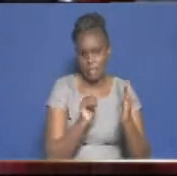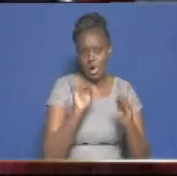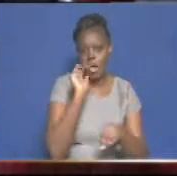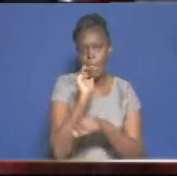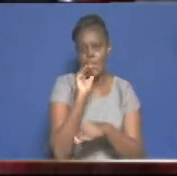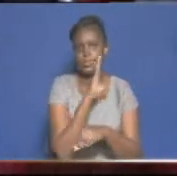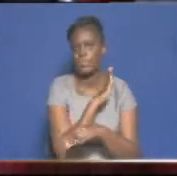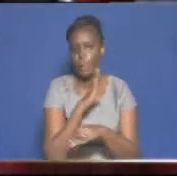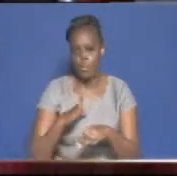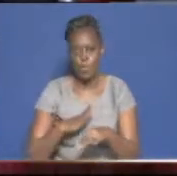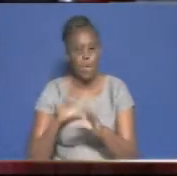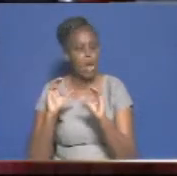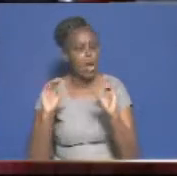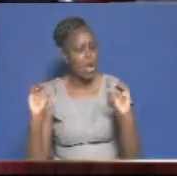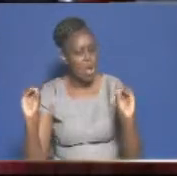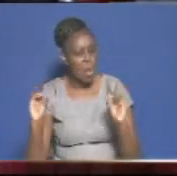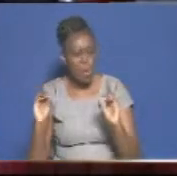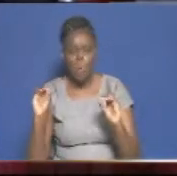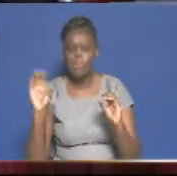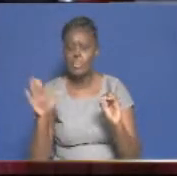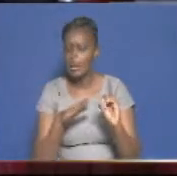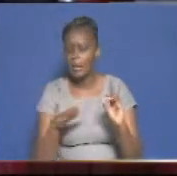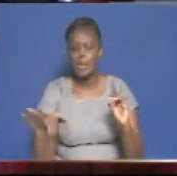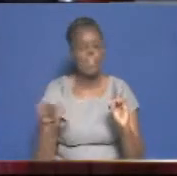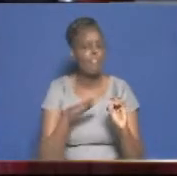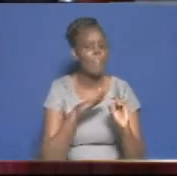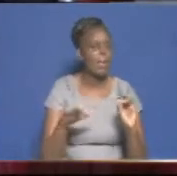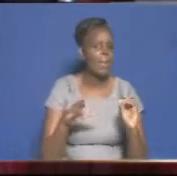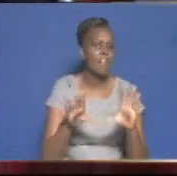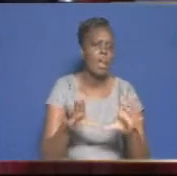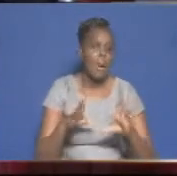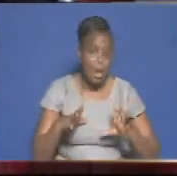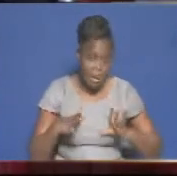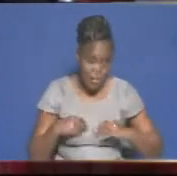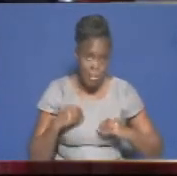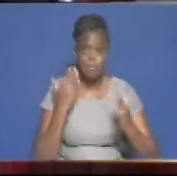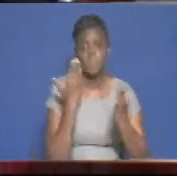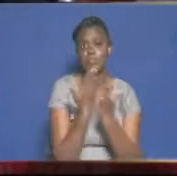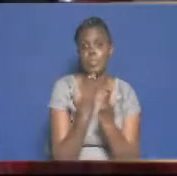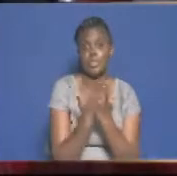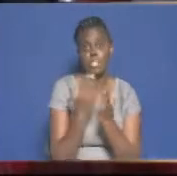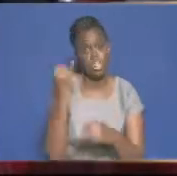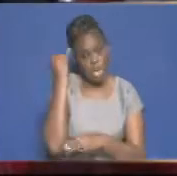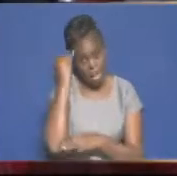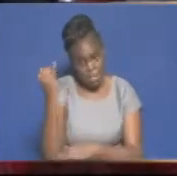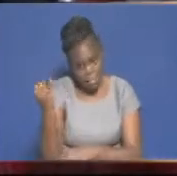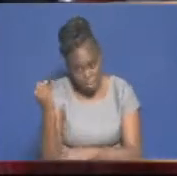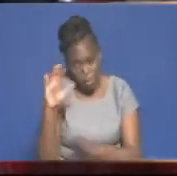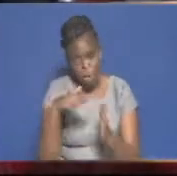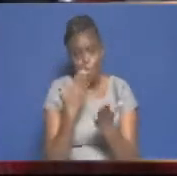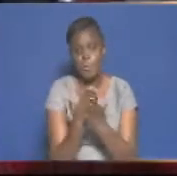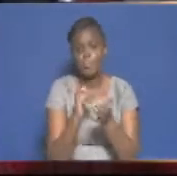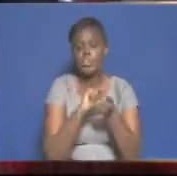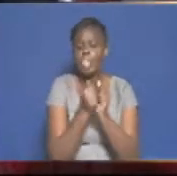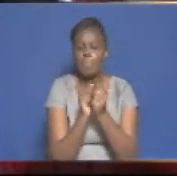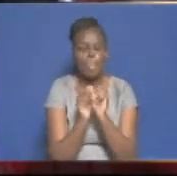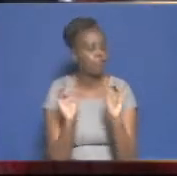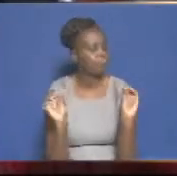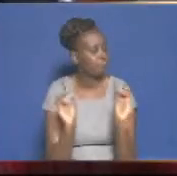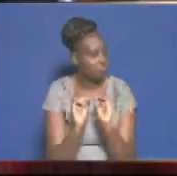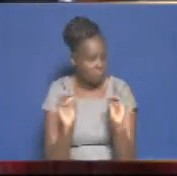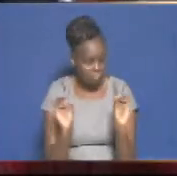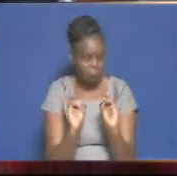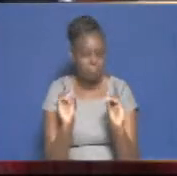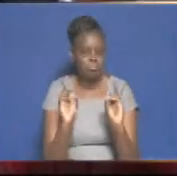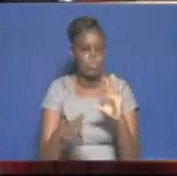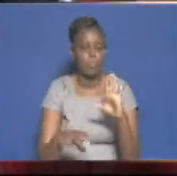committee not to ever give this thing, this petition a thought of proposing an amendment to the